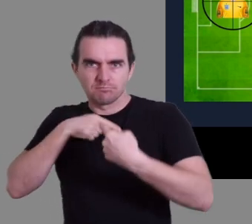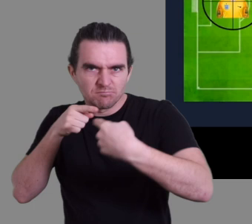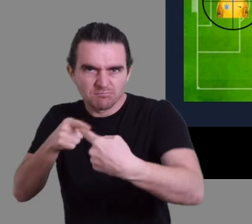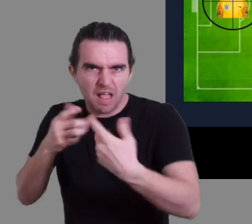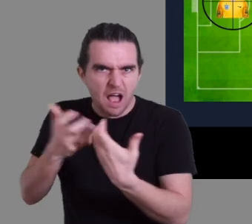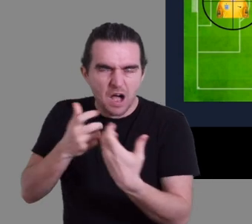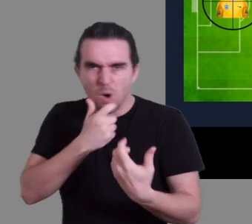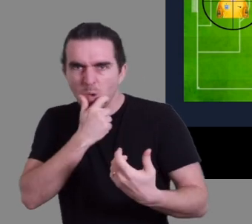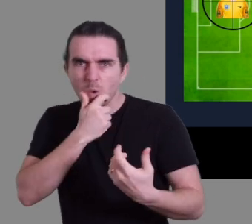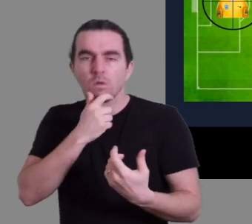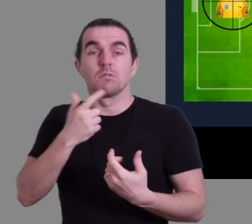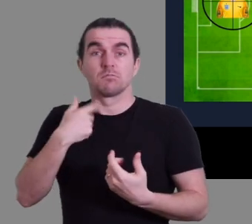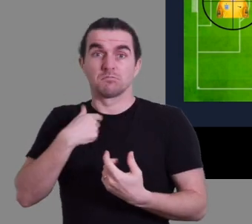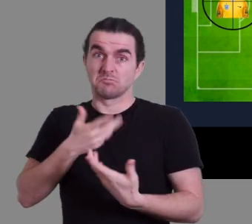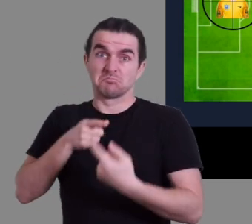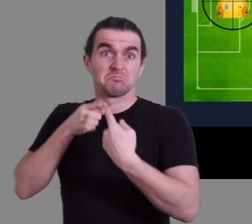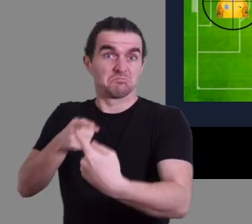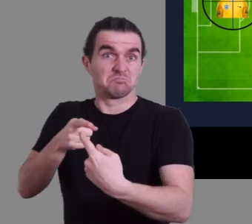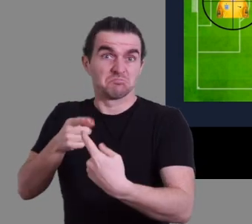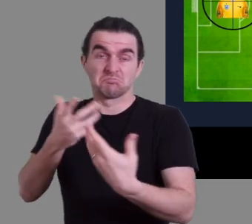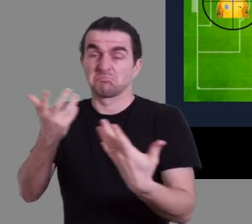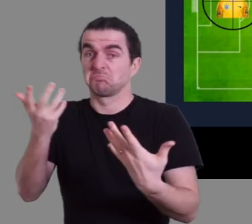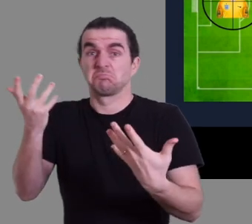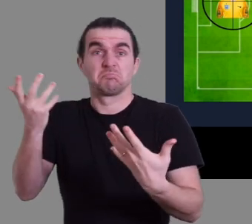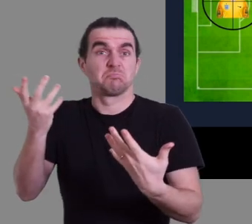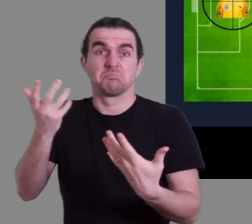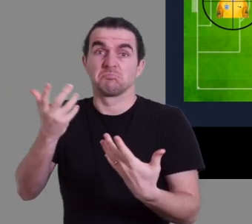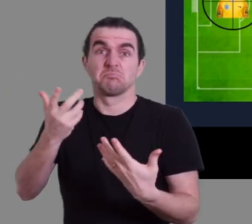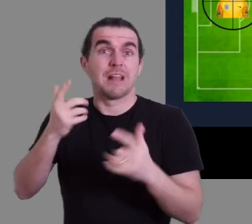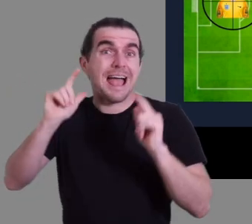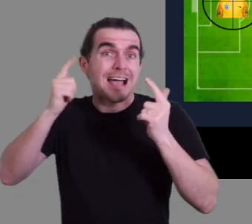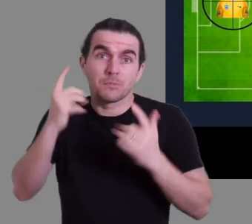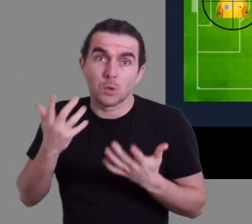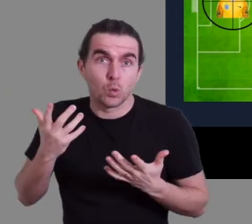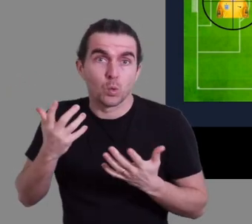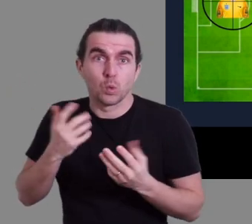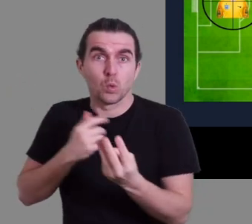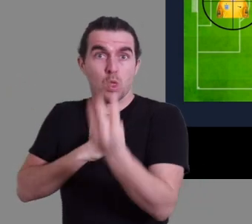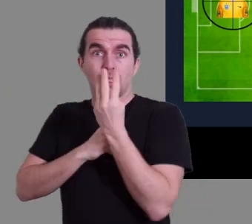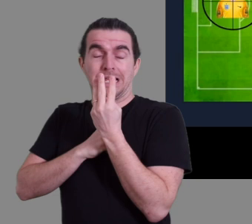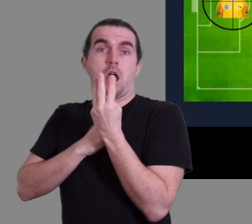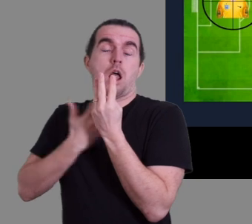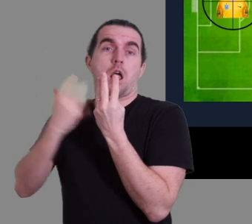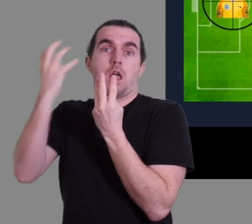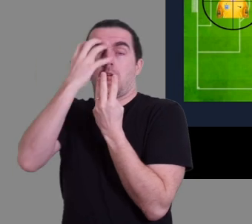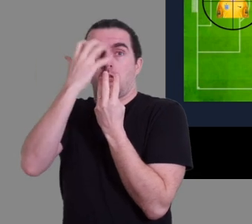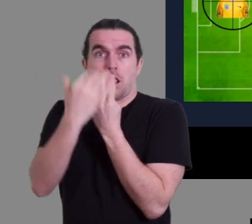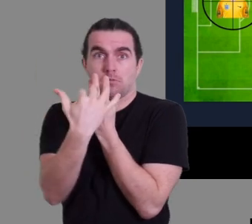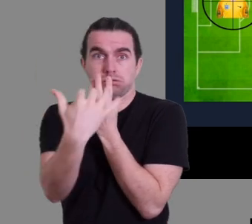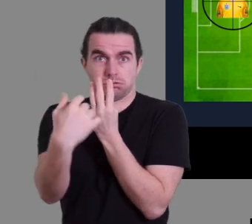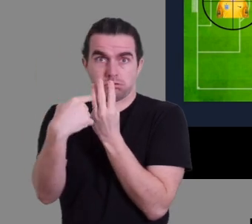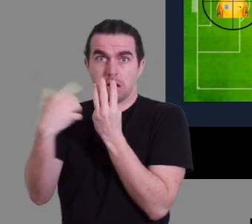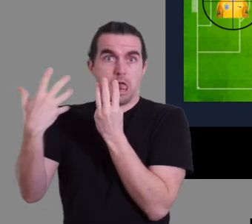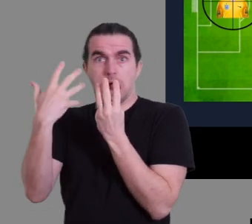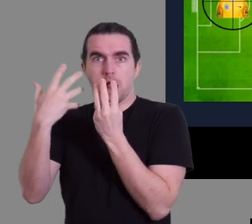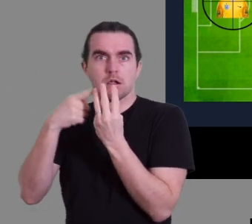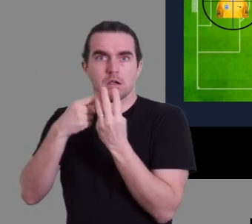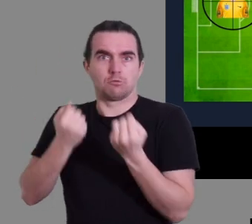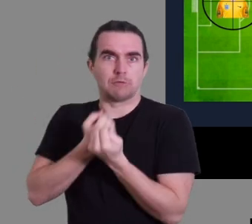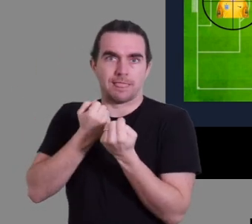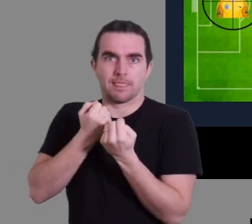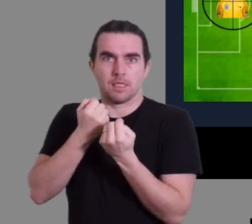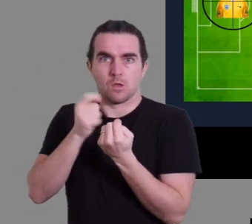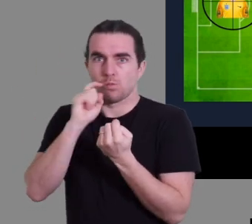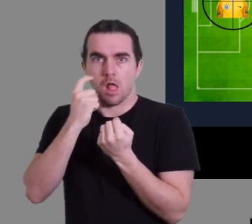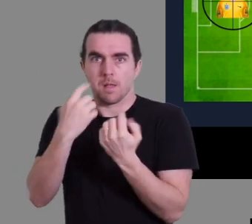opponents you might play against. So if you're playing against the Liverpool front three, for example, the problems that they cause you, their strengths, how